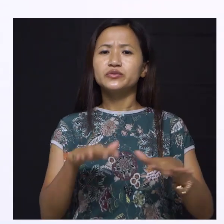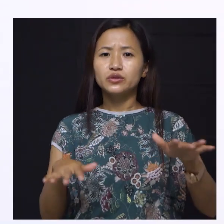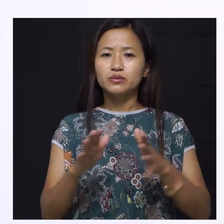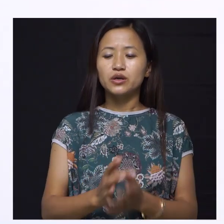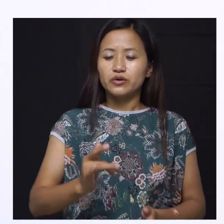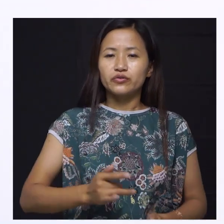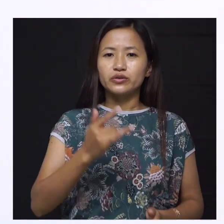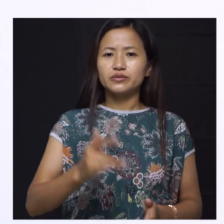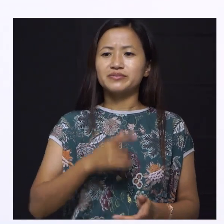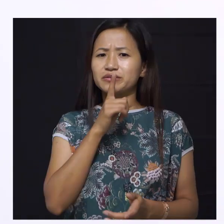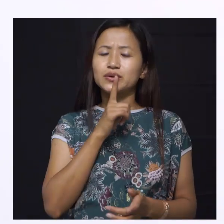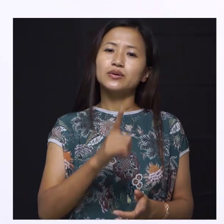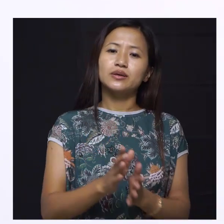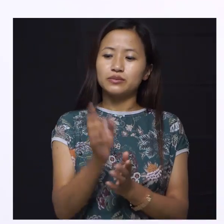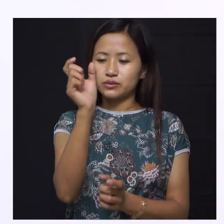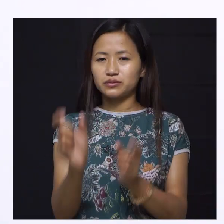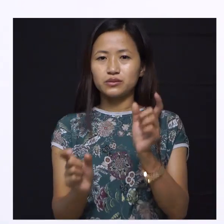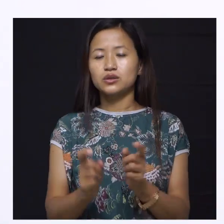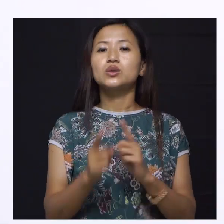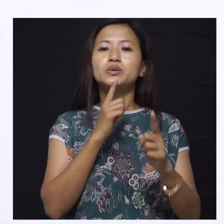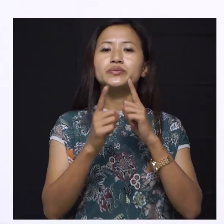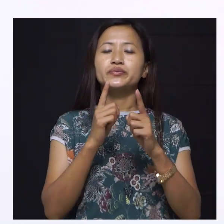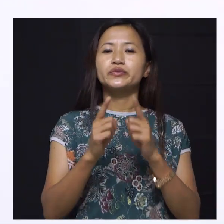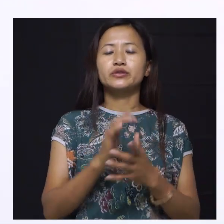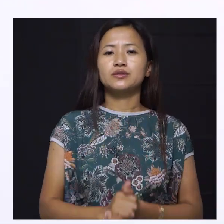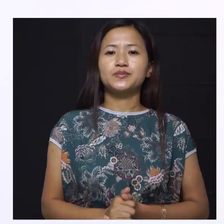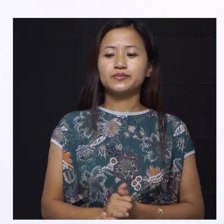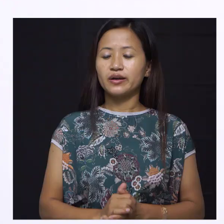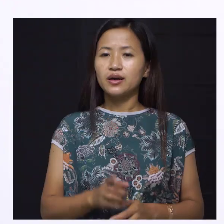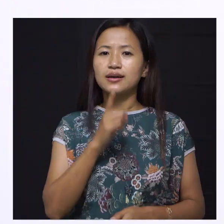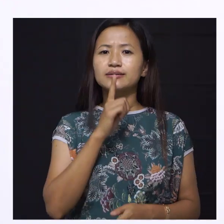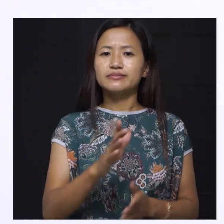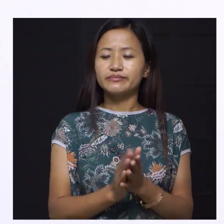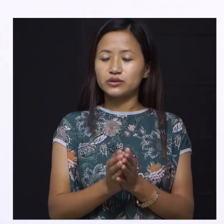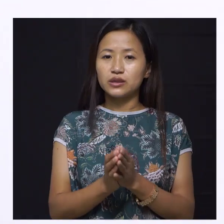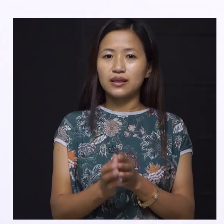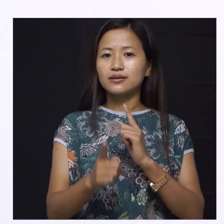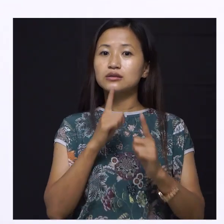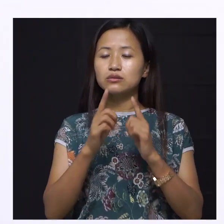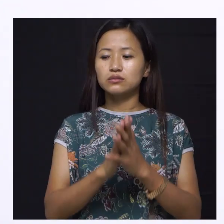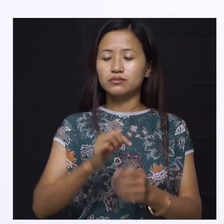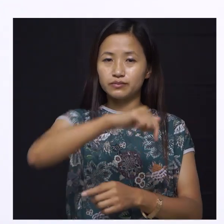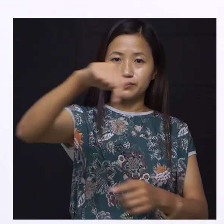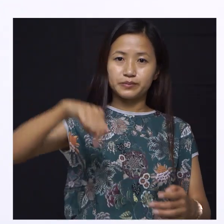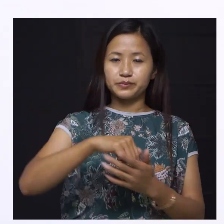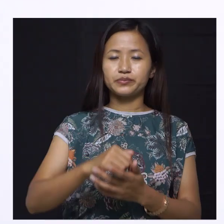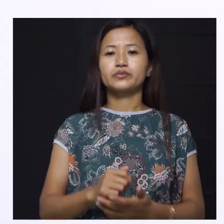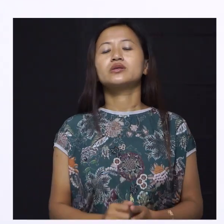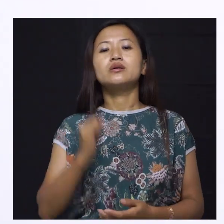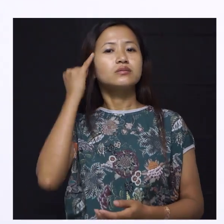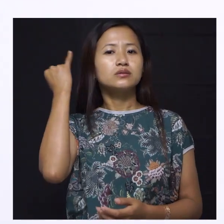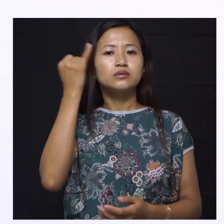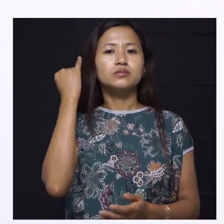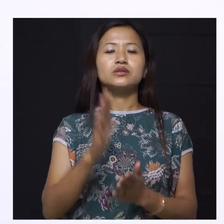some real person having discussions. You will feel as if they are having a real talk just around you. You can imagine